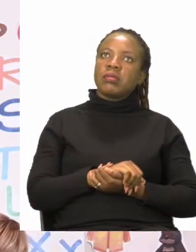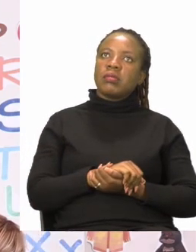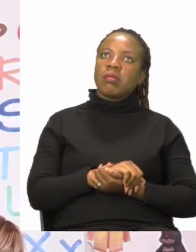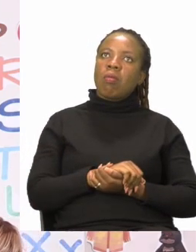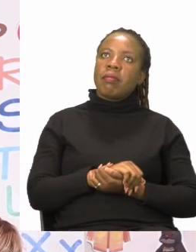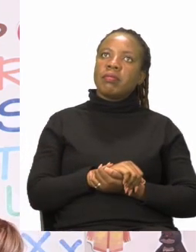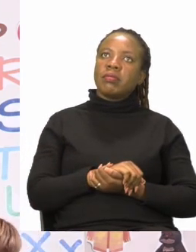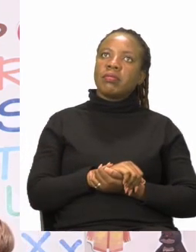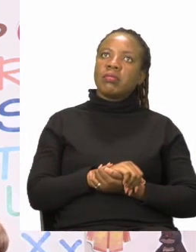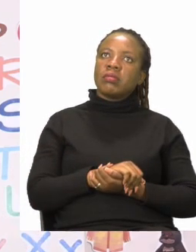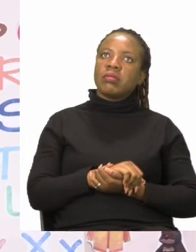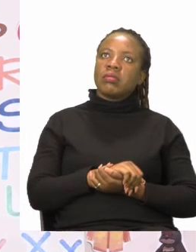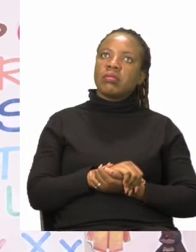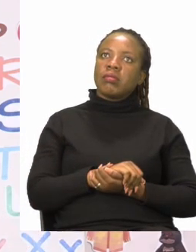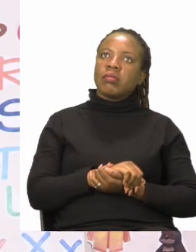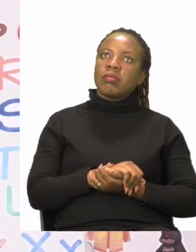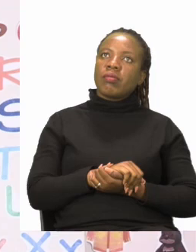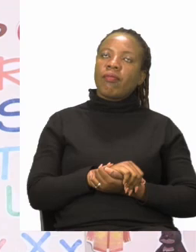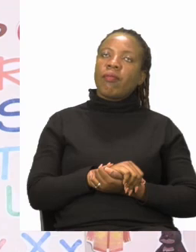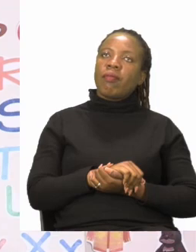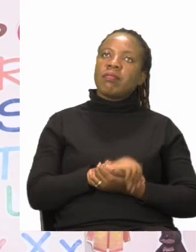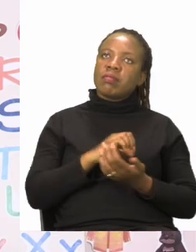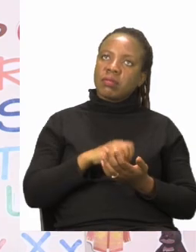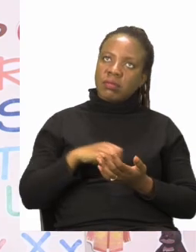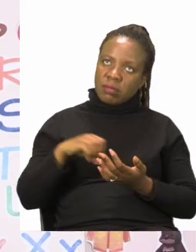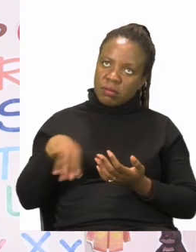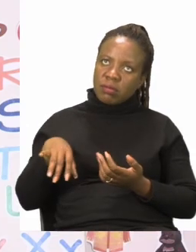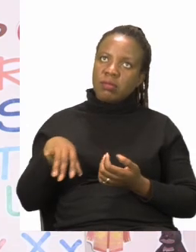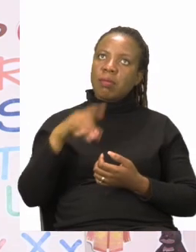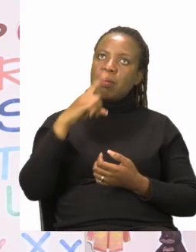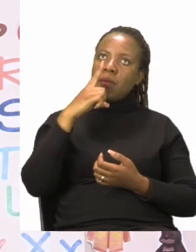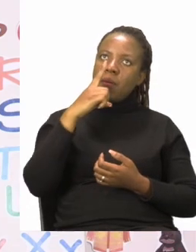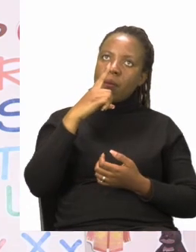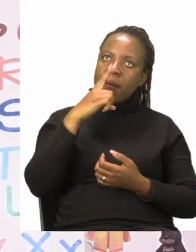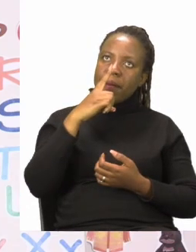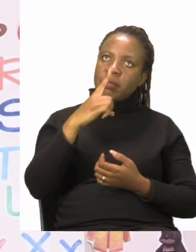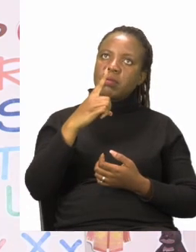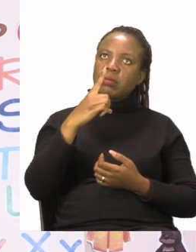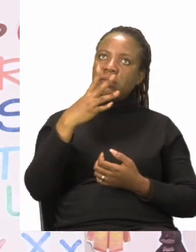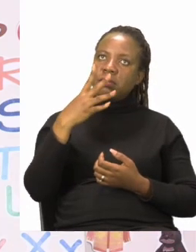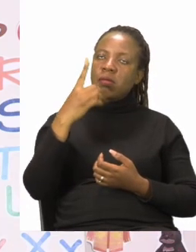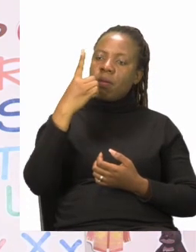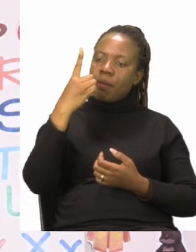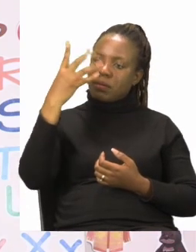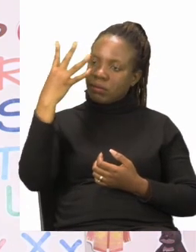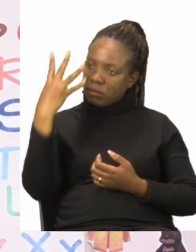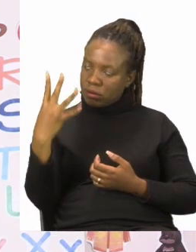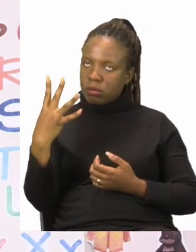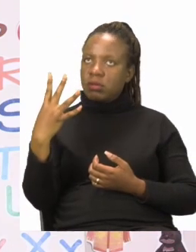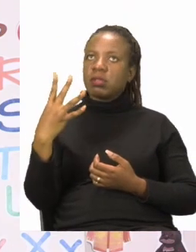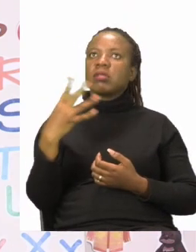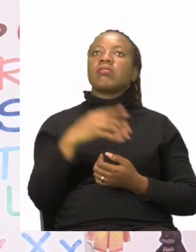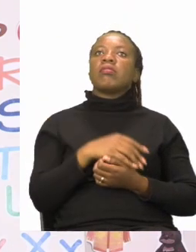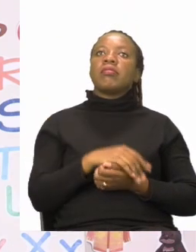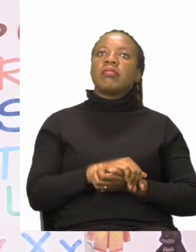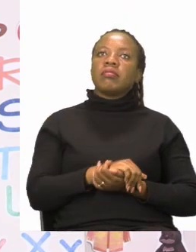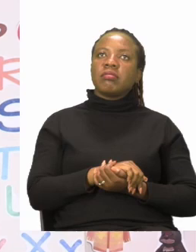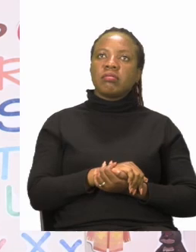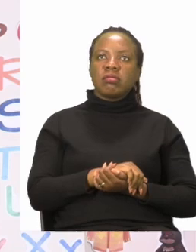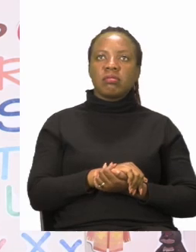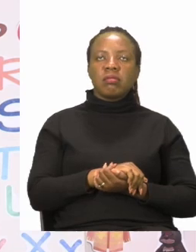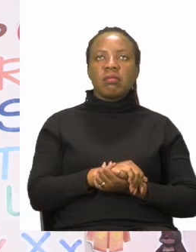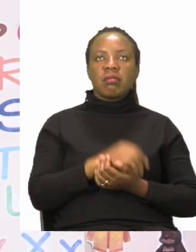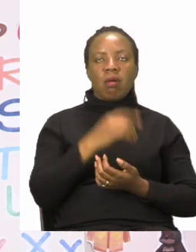so we go counting back 2 more, 1, 2, and that number will then be